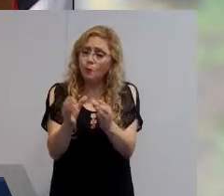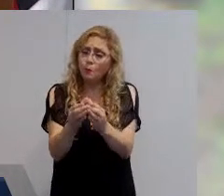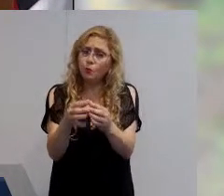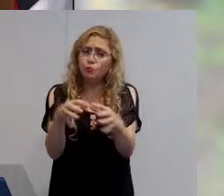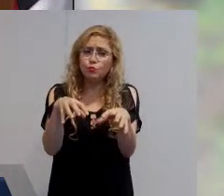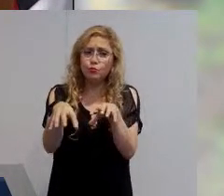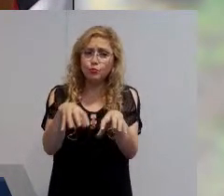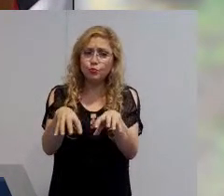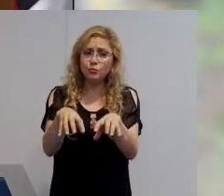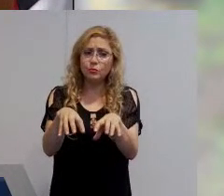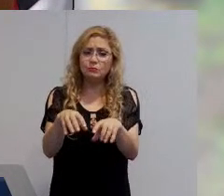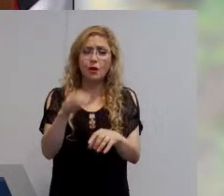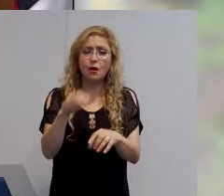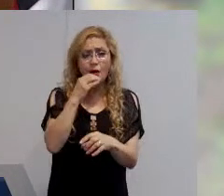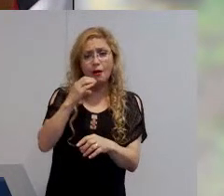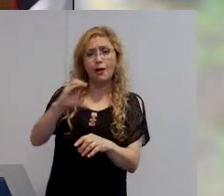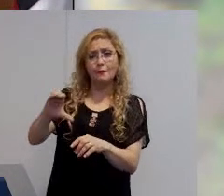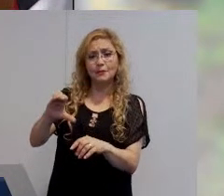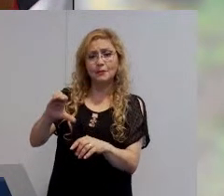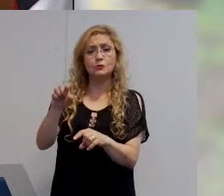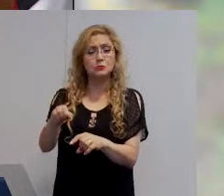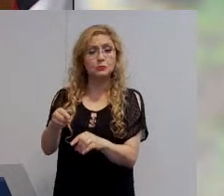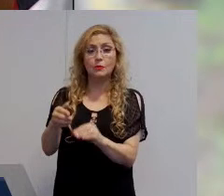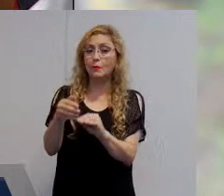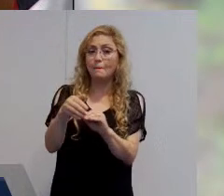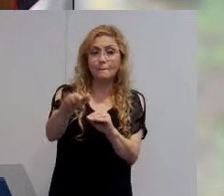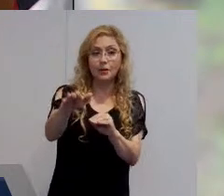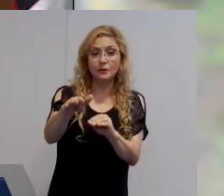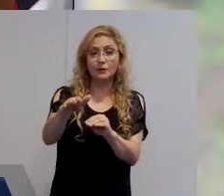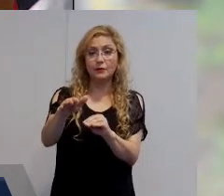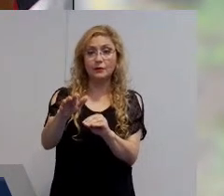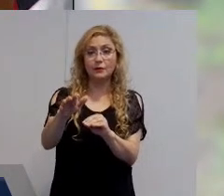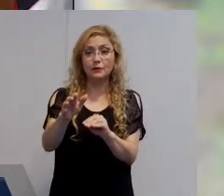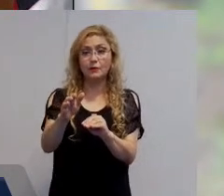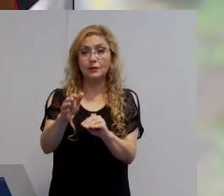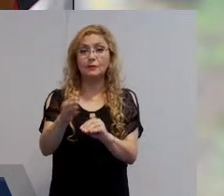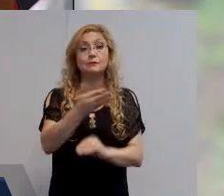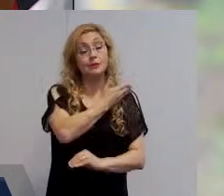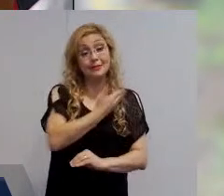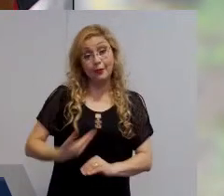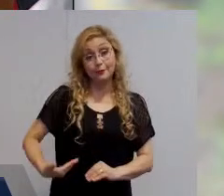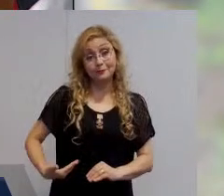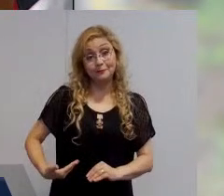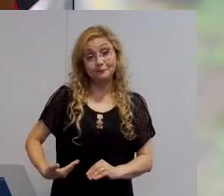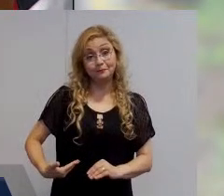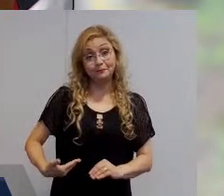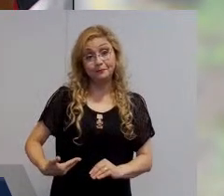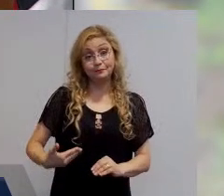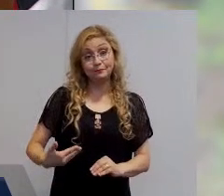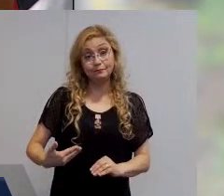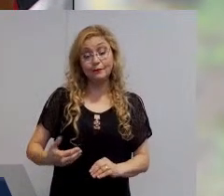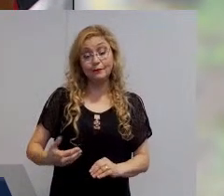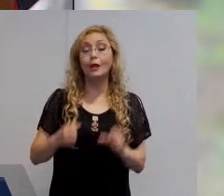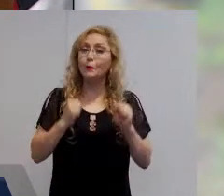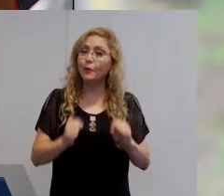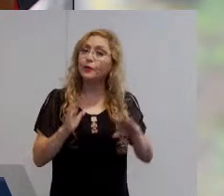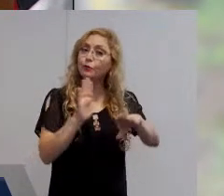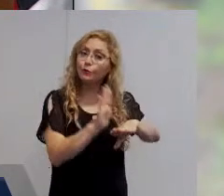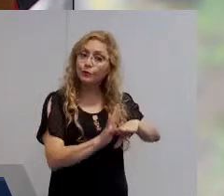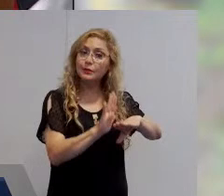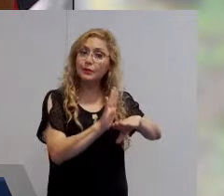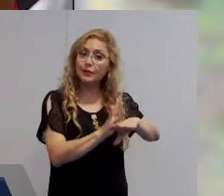of small-scale farmers, and the rest in the hands of the state in order